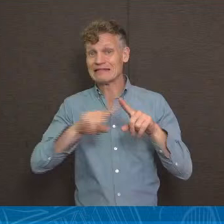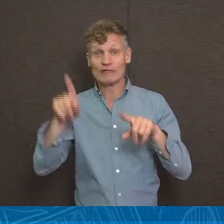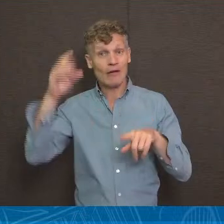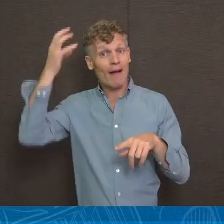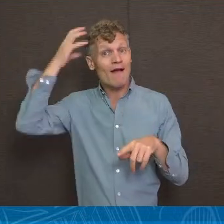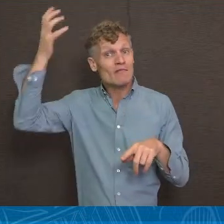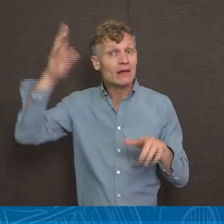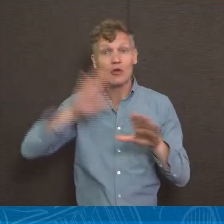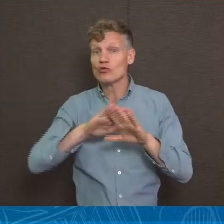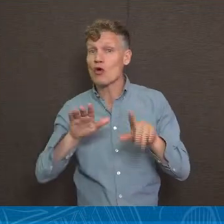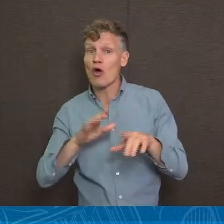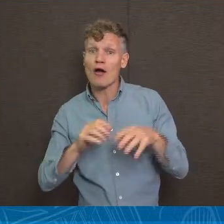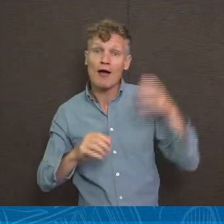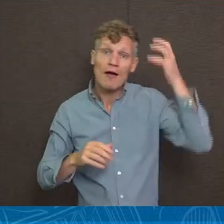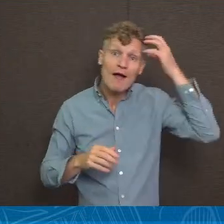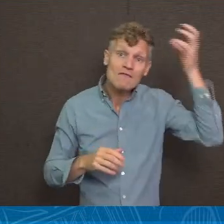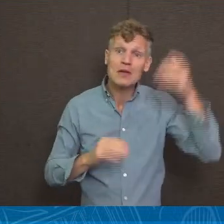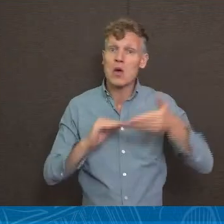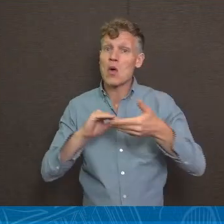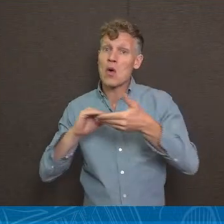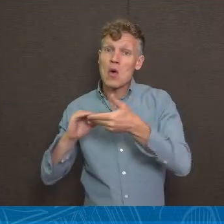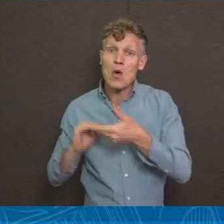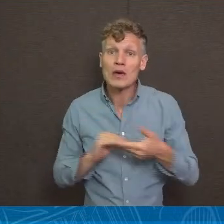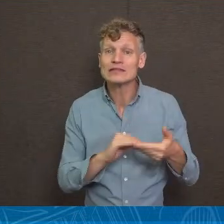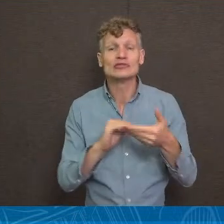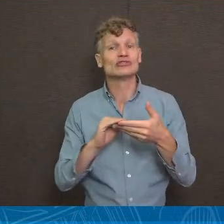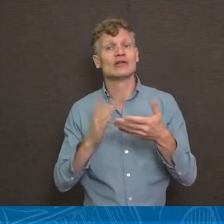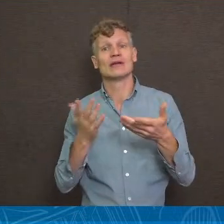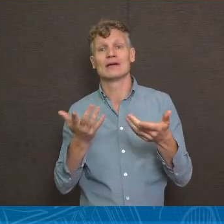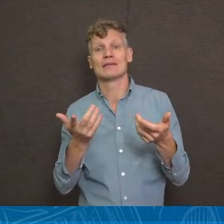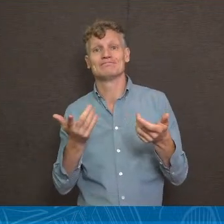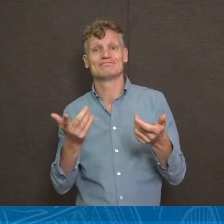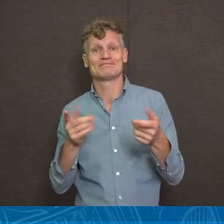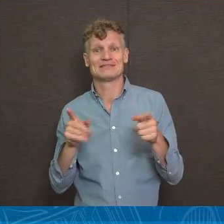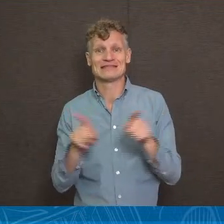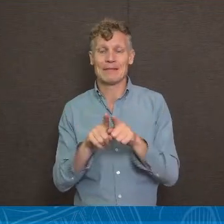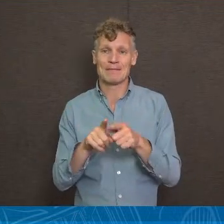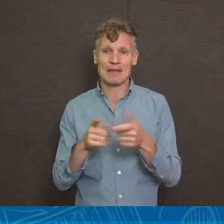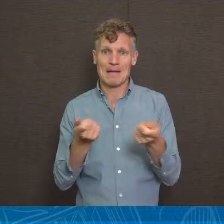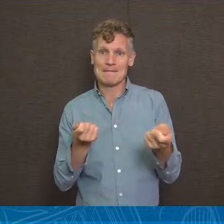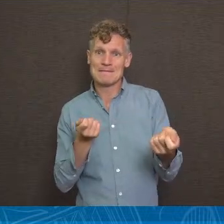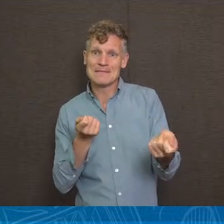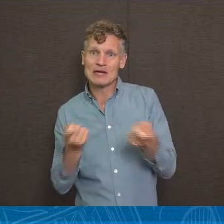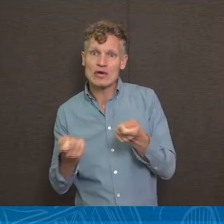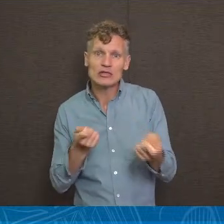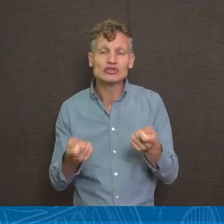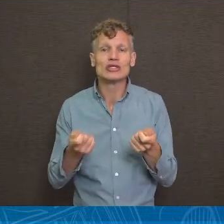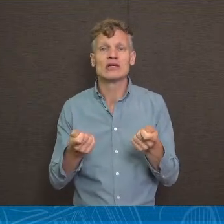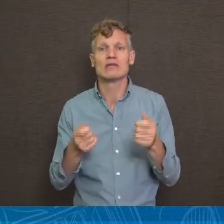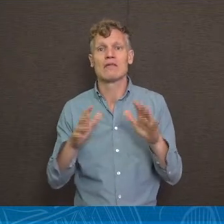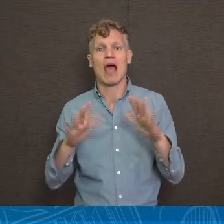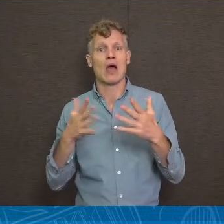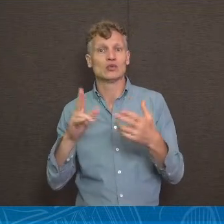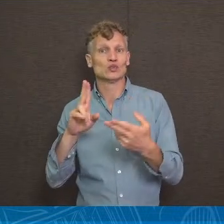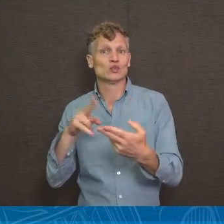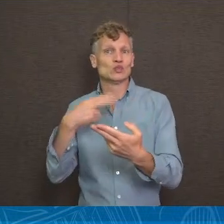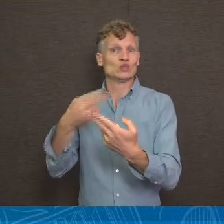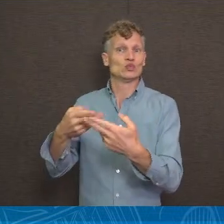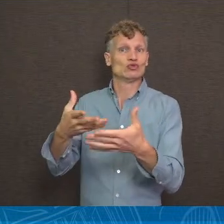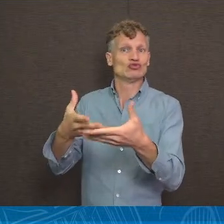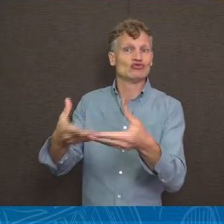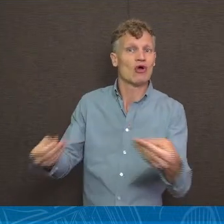risk reduction from mitigation right through to redress, are engaging with people with disability